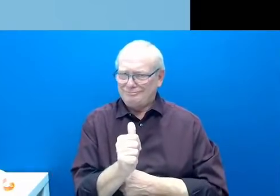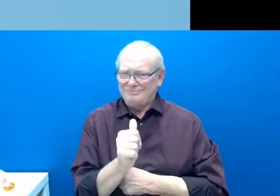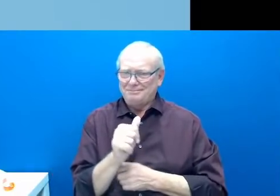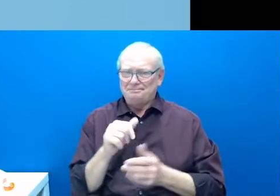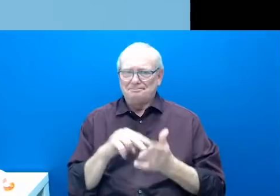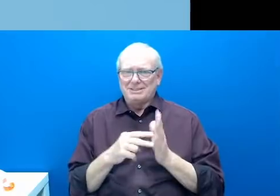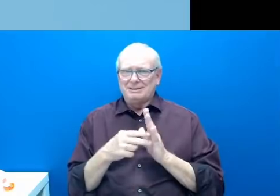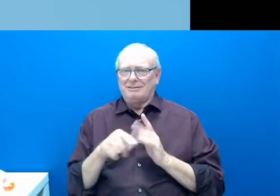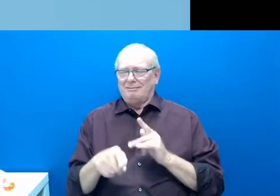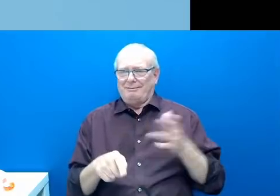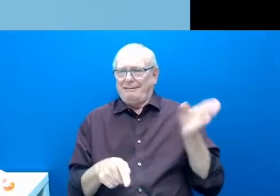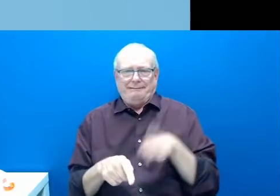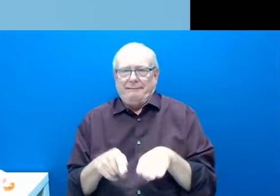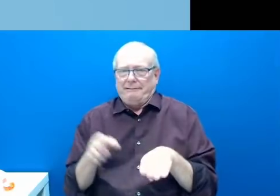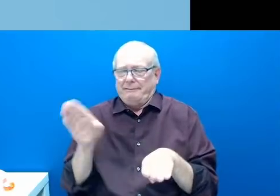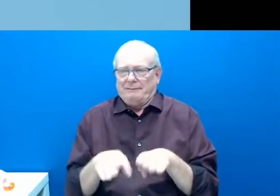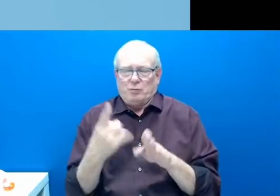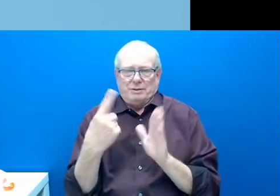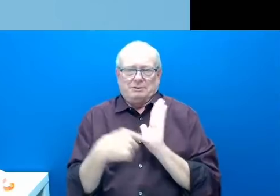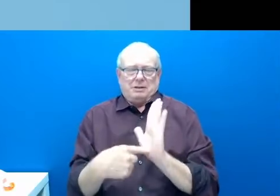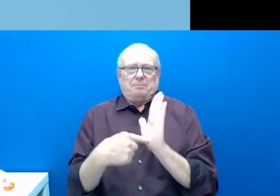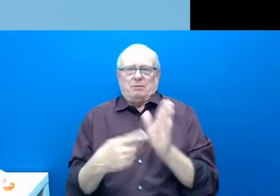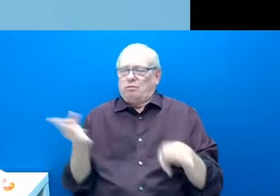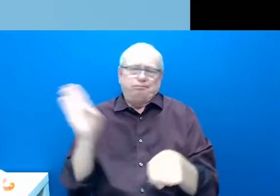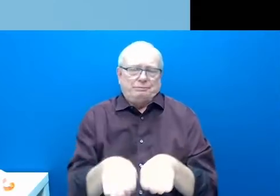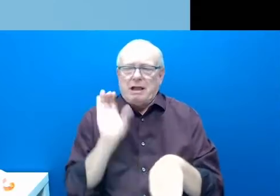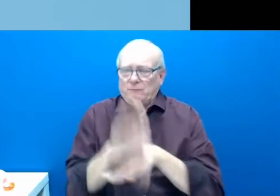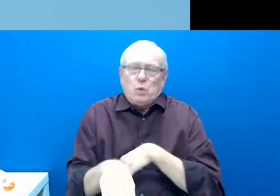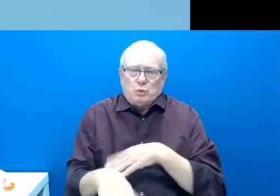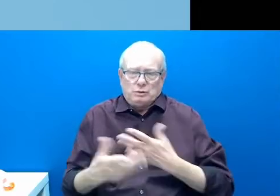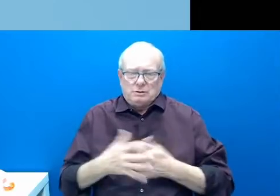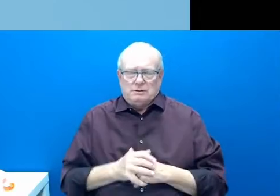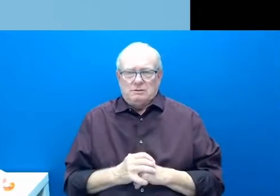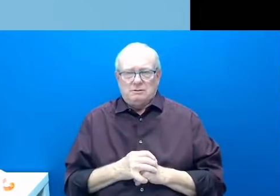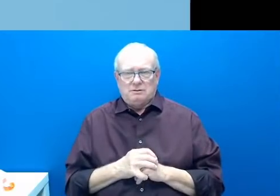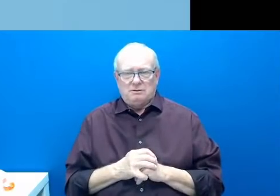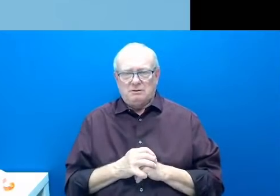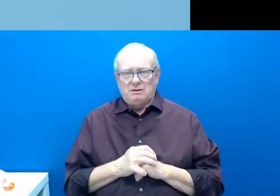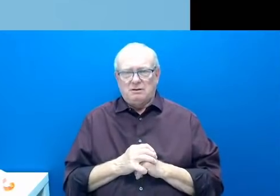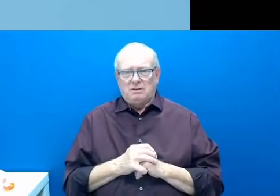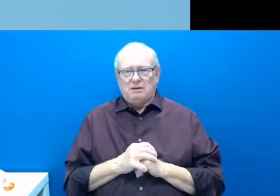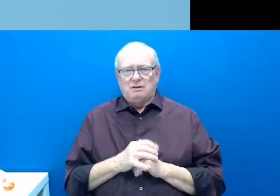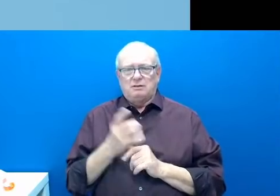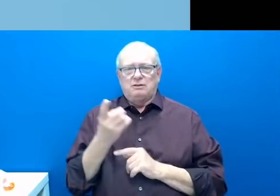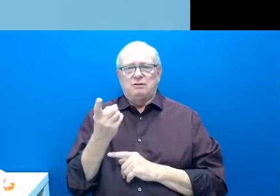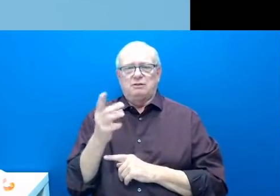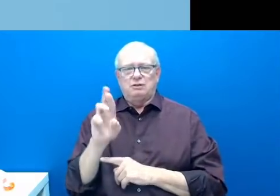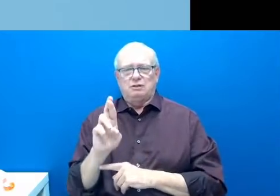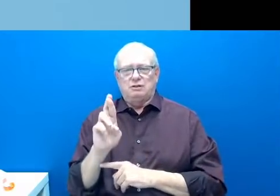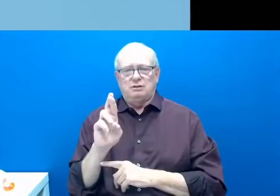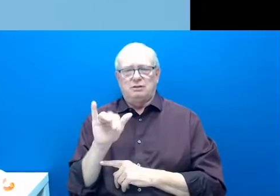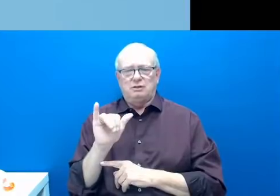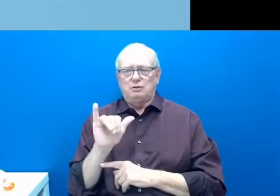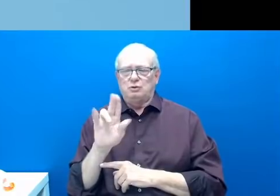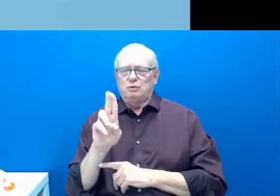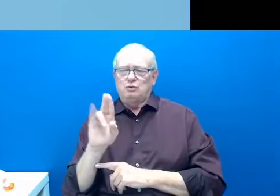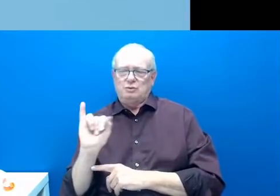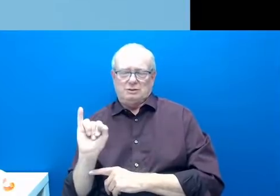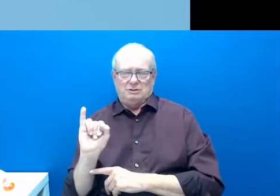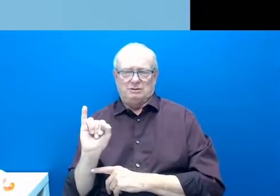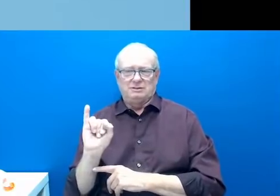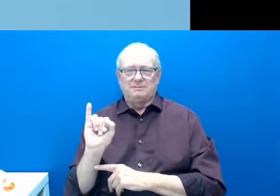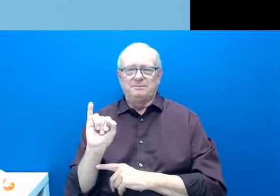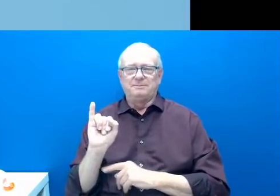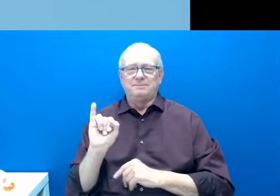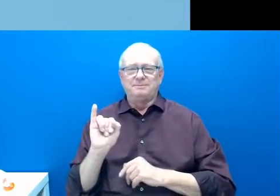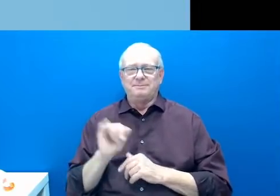what I mean. This is just one example. And to be fair, Dr. Verna Yu has stressed, these